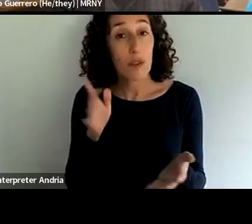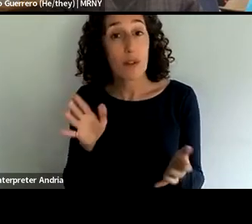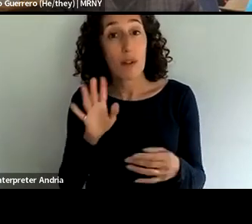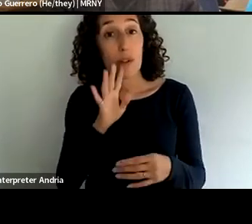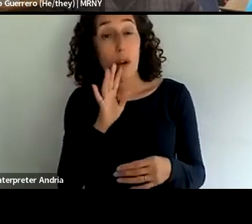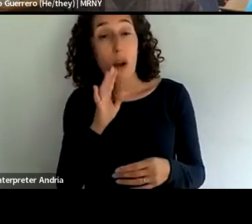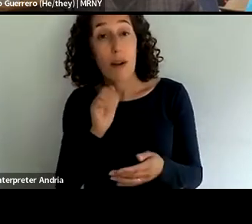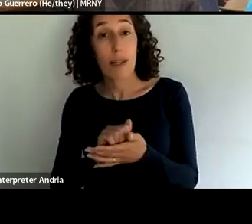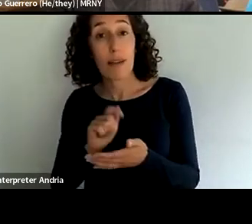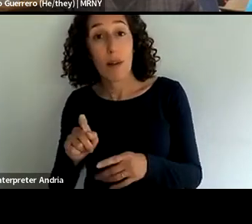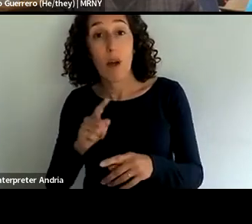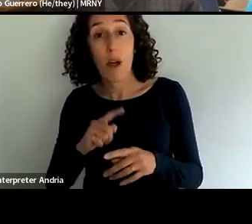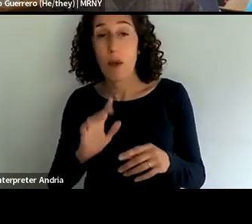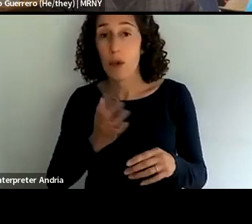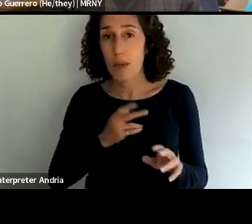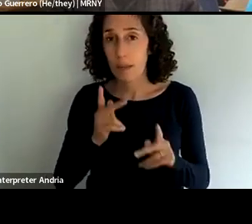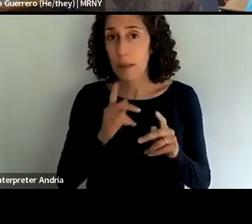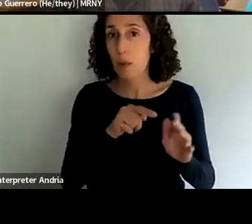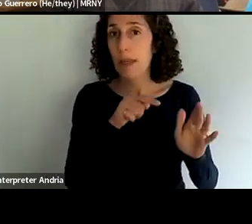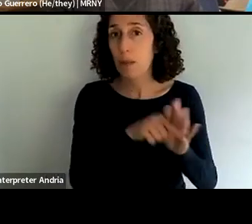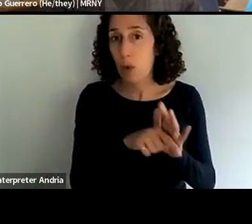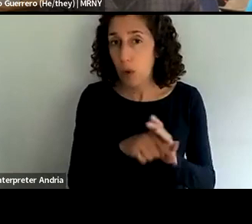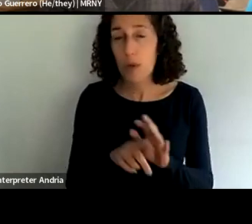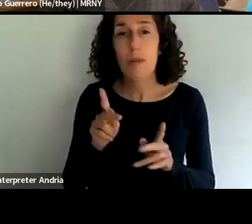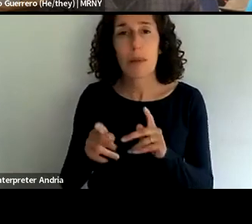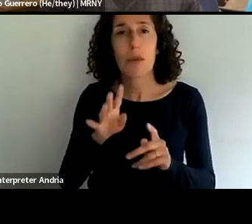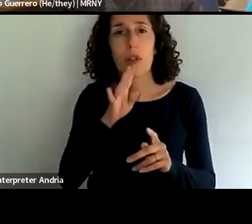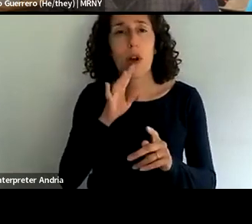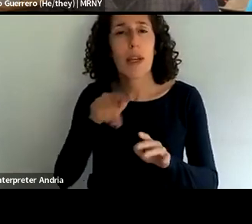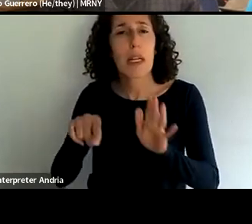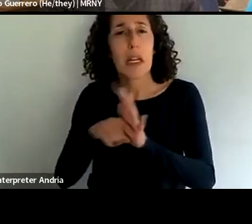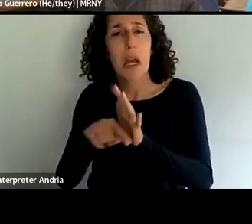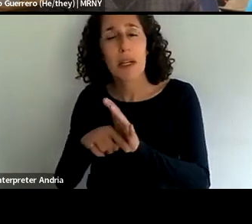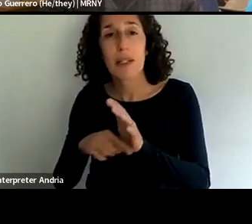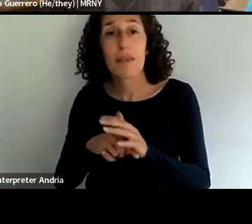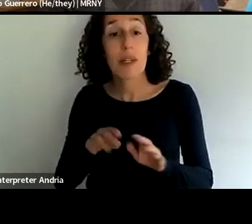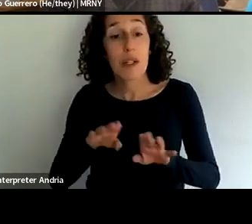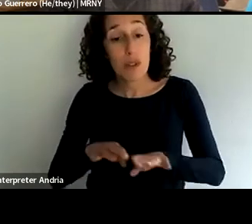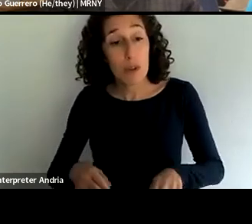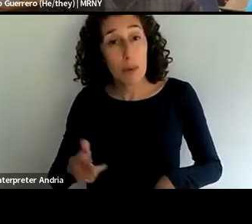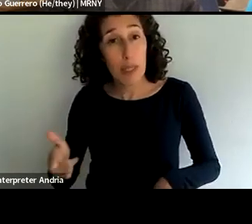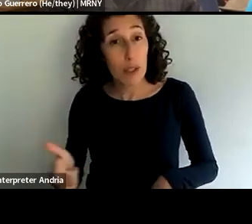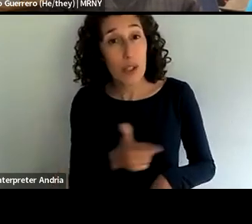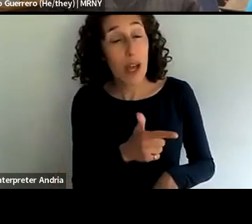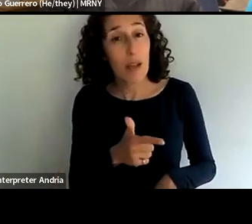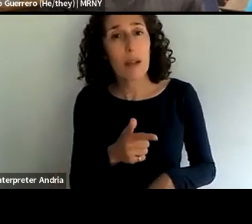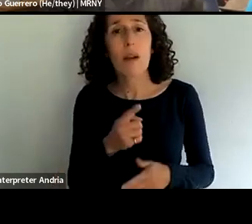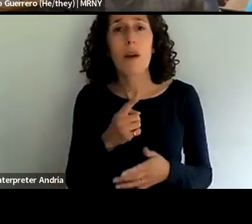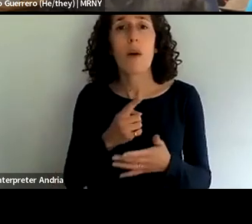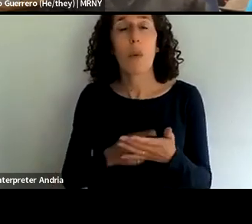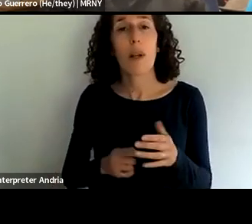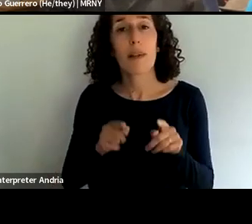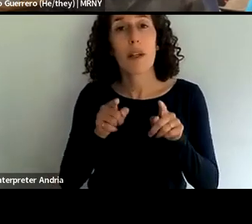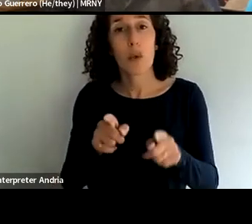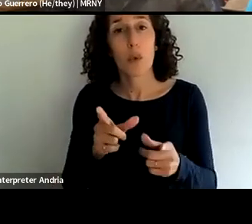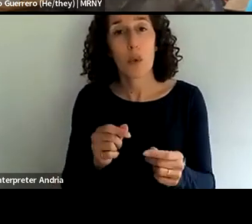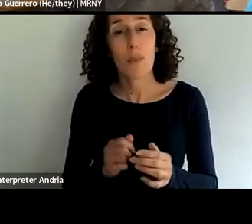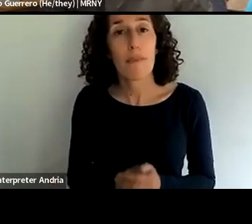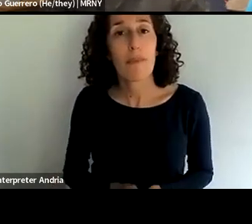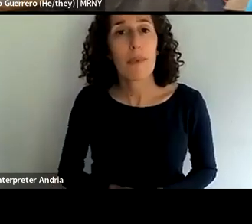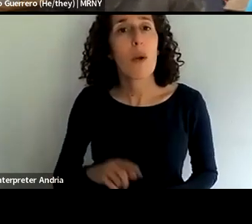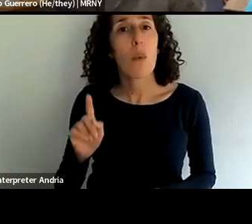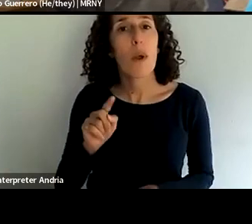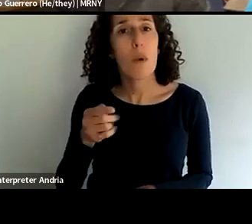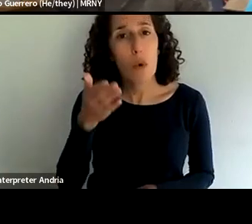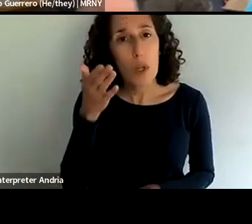hateful things and, you know, children were being destroyed by assault weapons, what did you do? Where were you? You